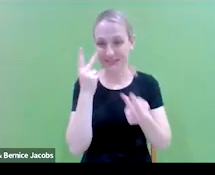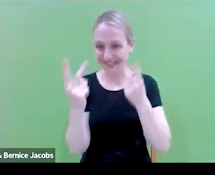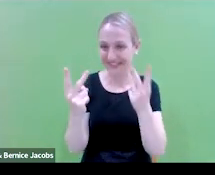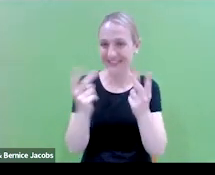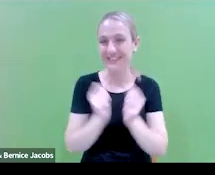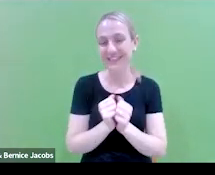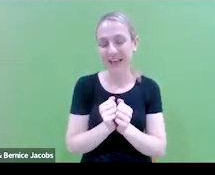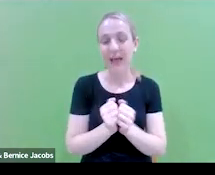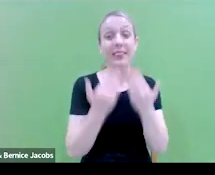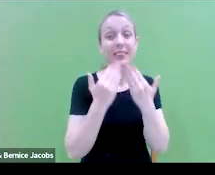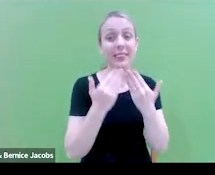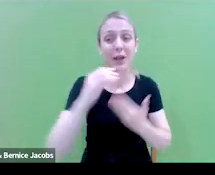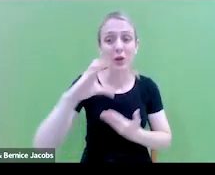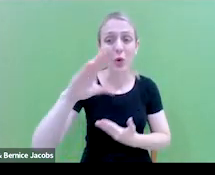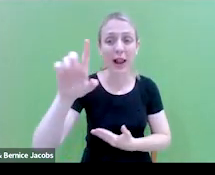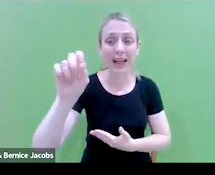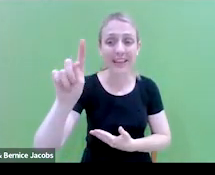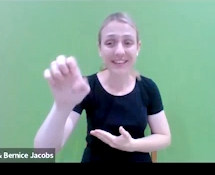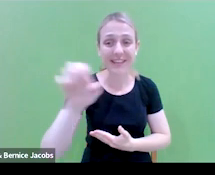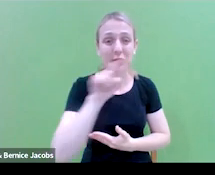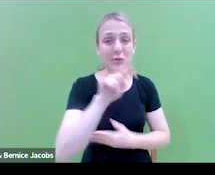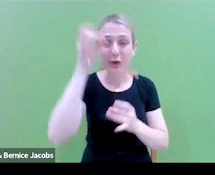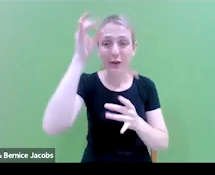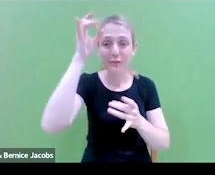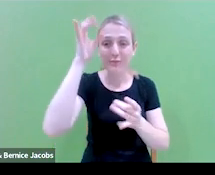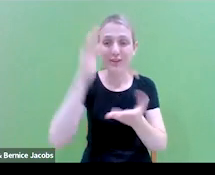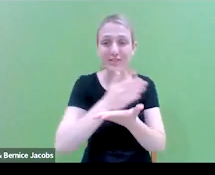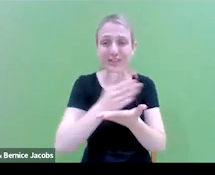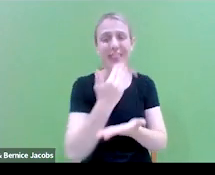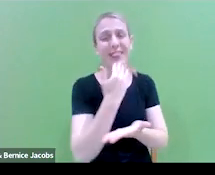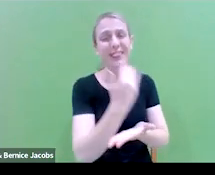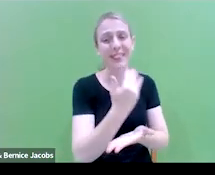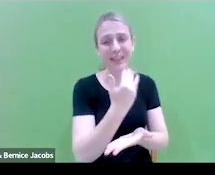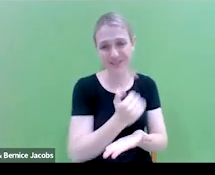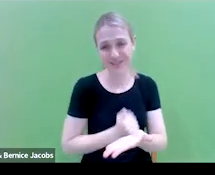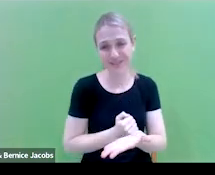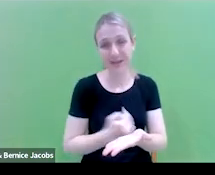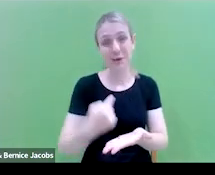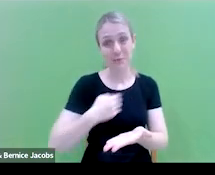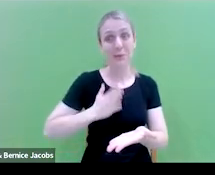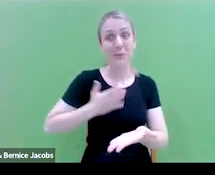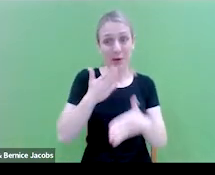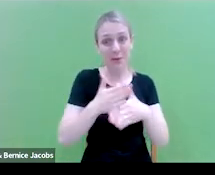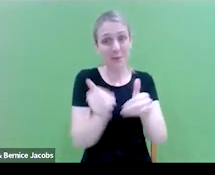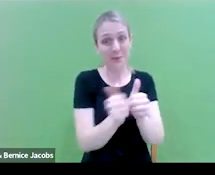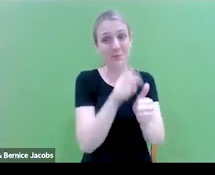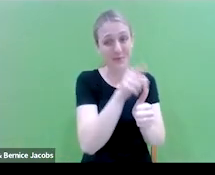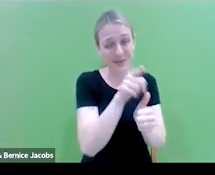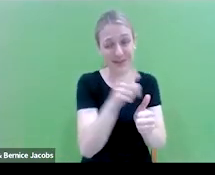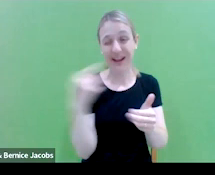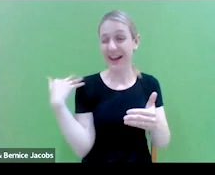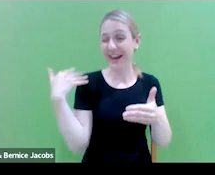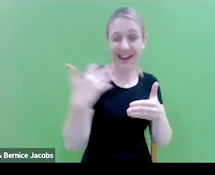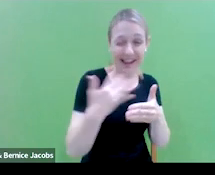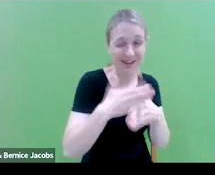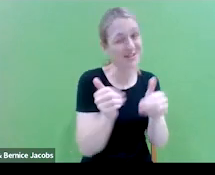thank you very much, Colette, for sharing information with us. I think I've been looking for a consultant like you for a while to share this info with